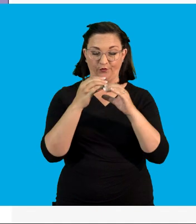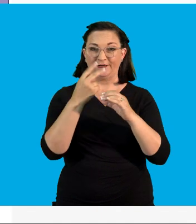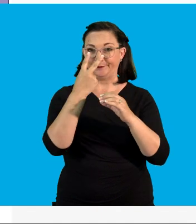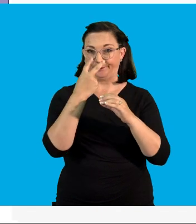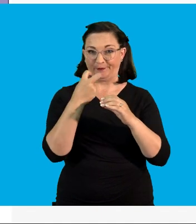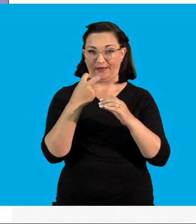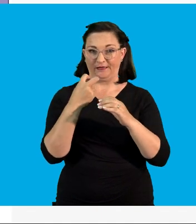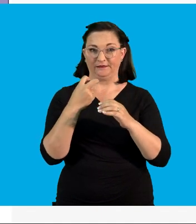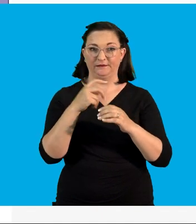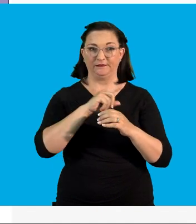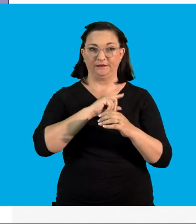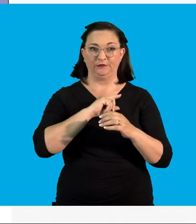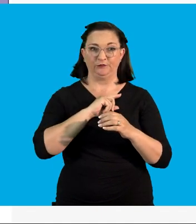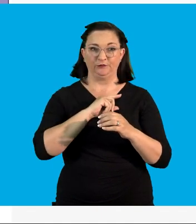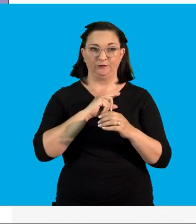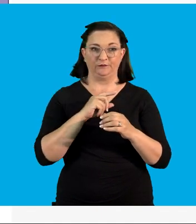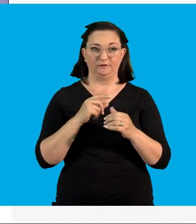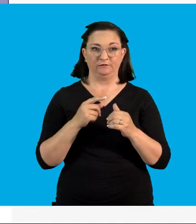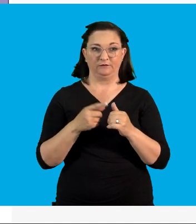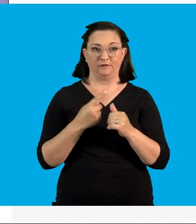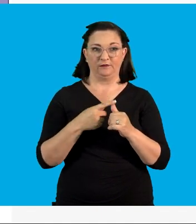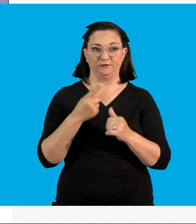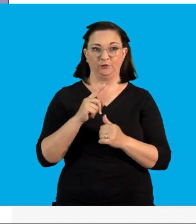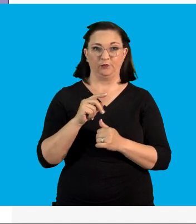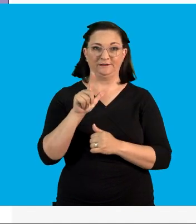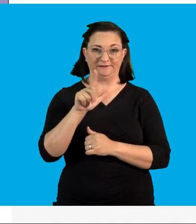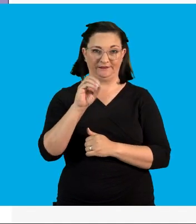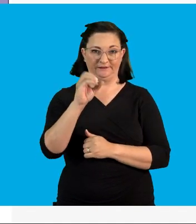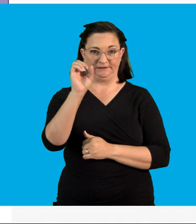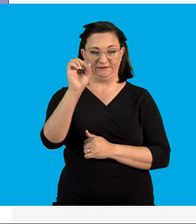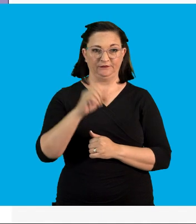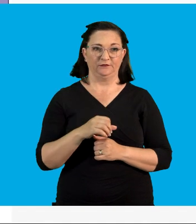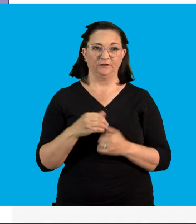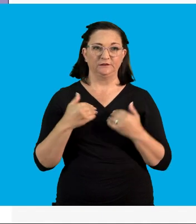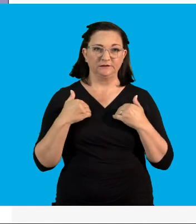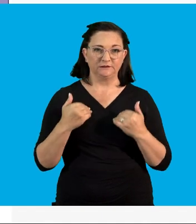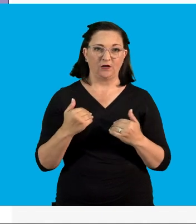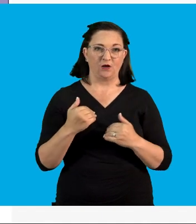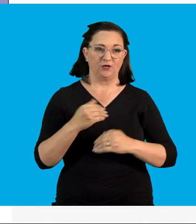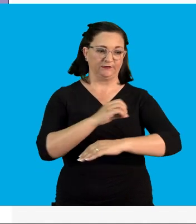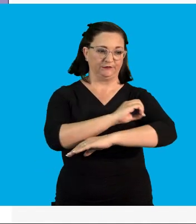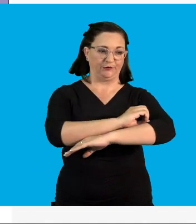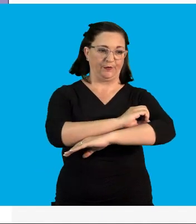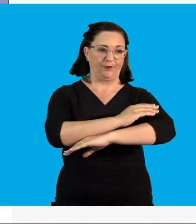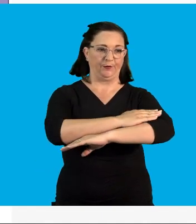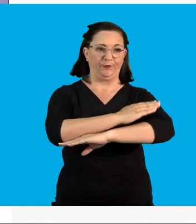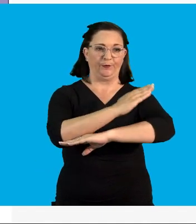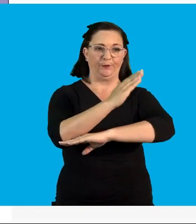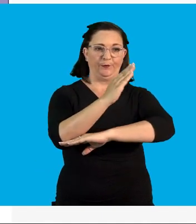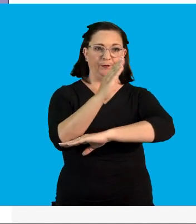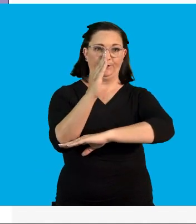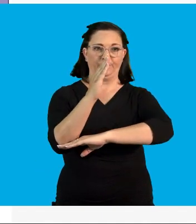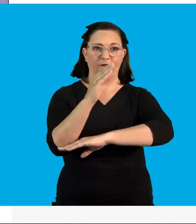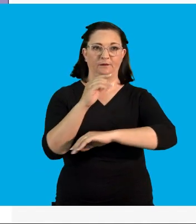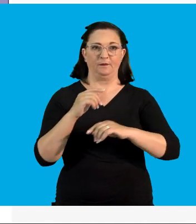markings and it gives me 70 degrees. Remember, you always start from 0 when you measure and you increase with the numbers. Because